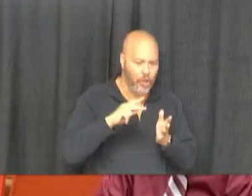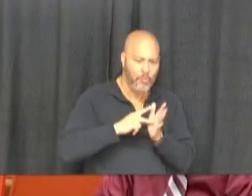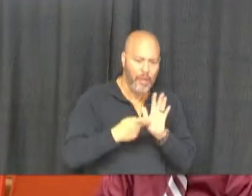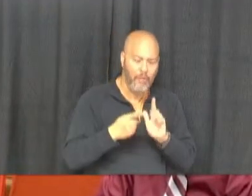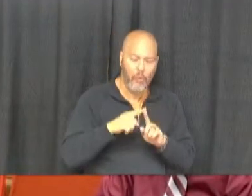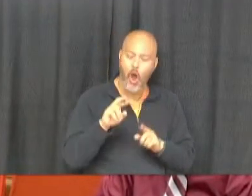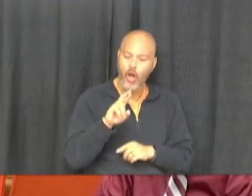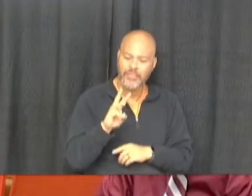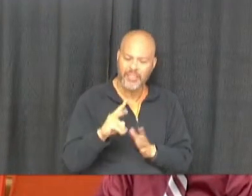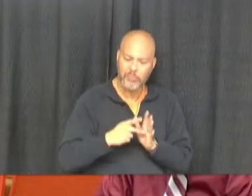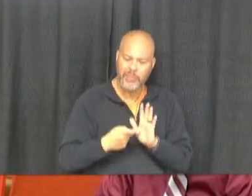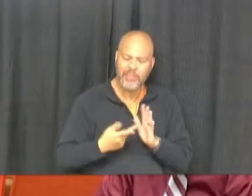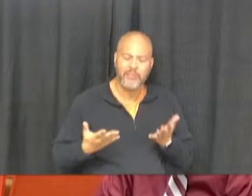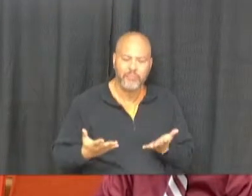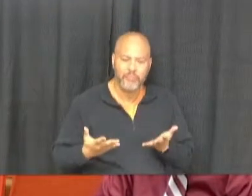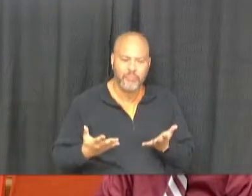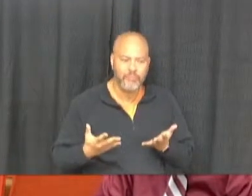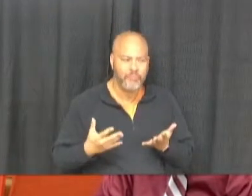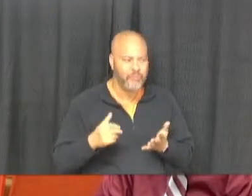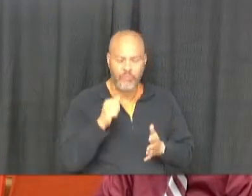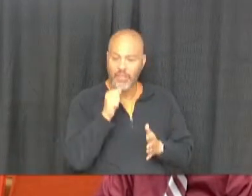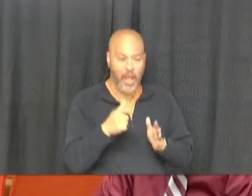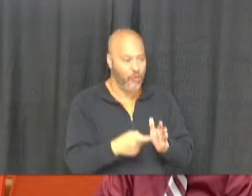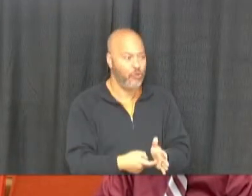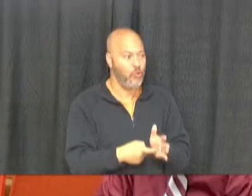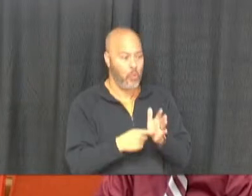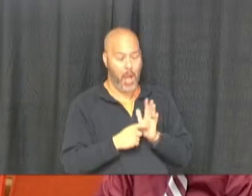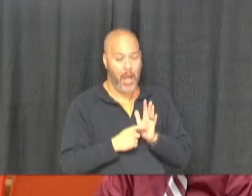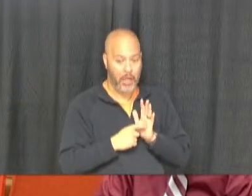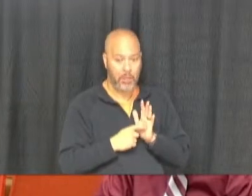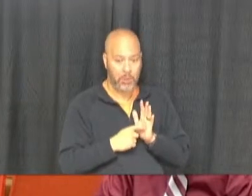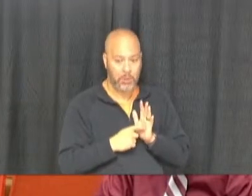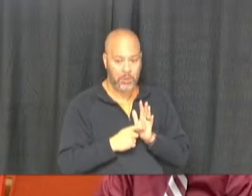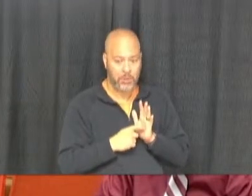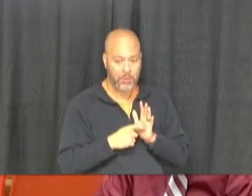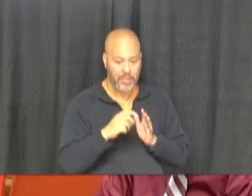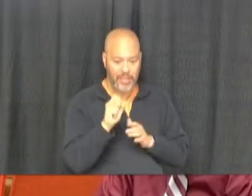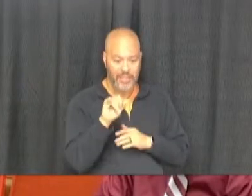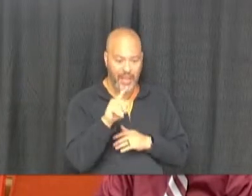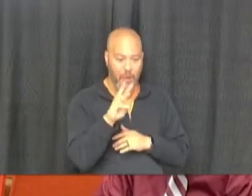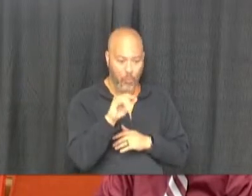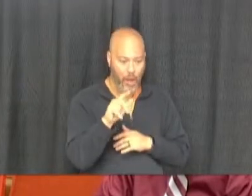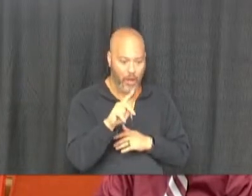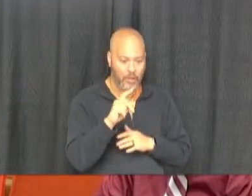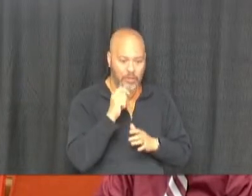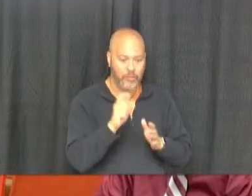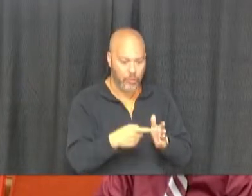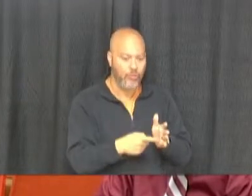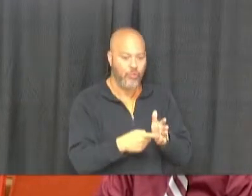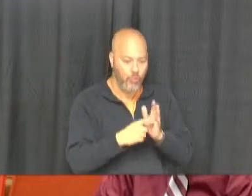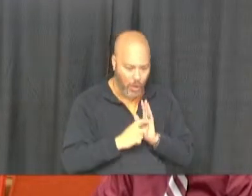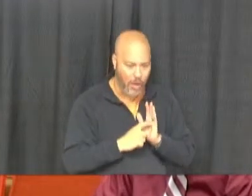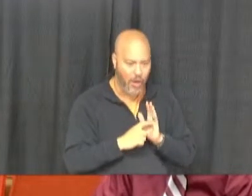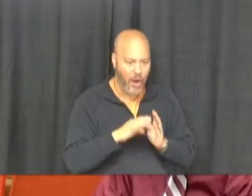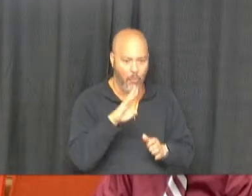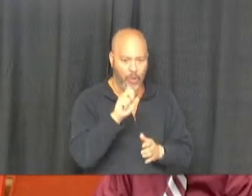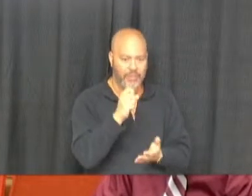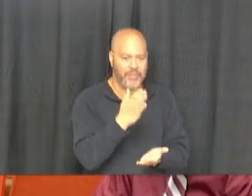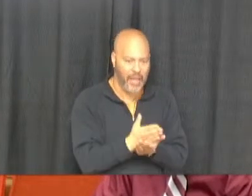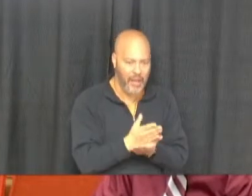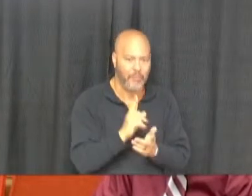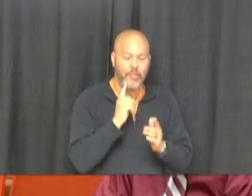of R6. It does not require sidewalks. Doesn't require that you have, say, a bus stop in the